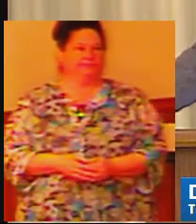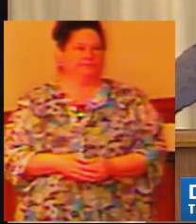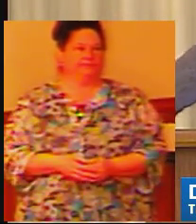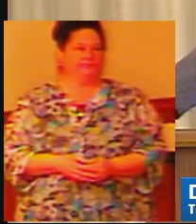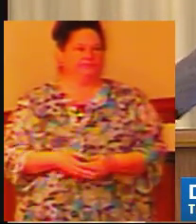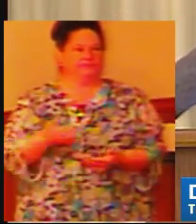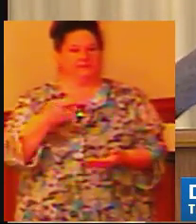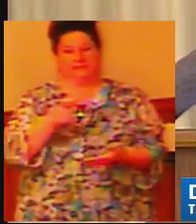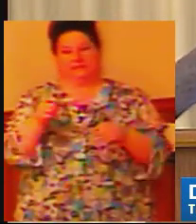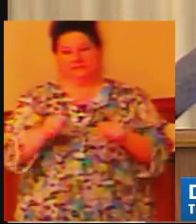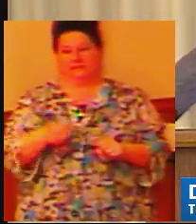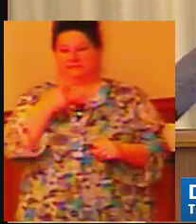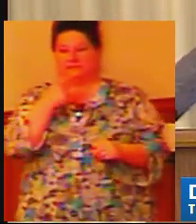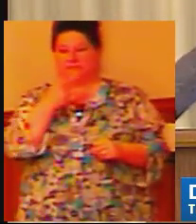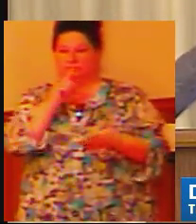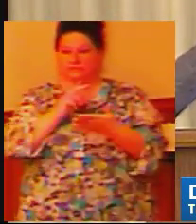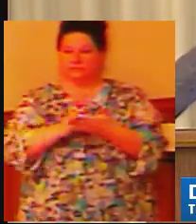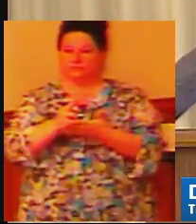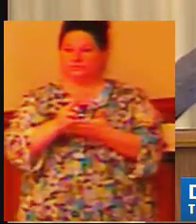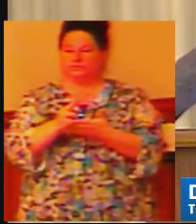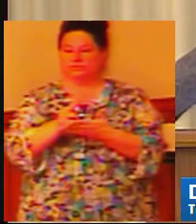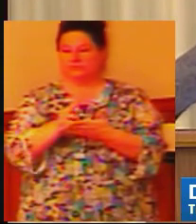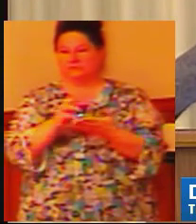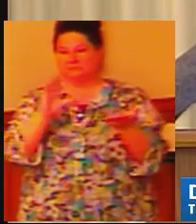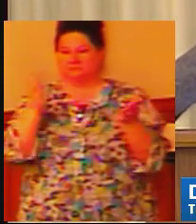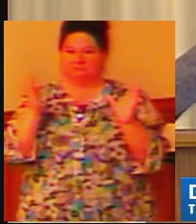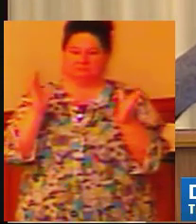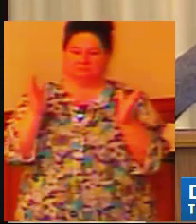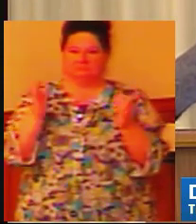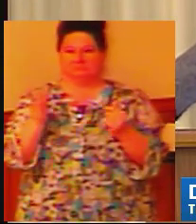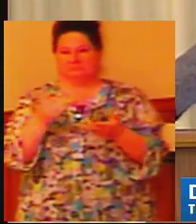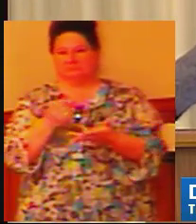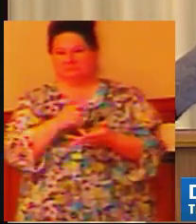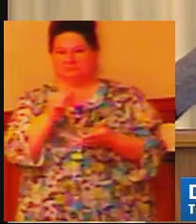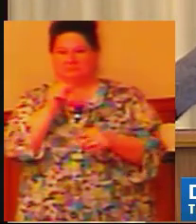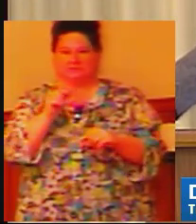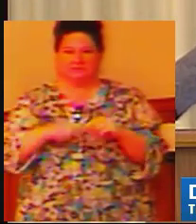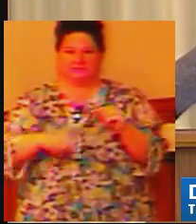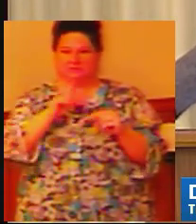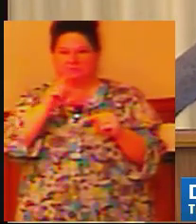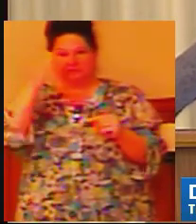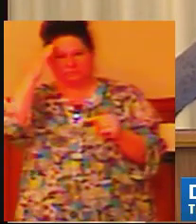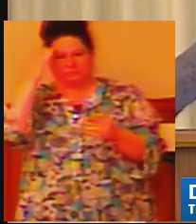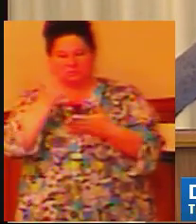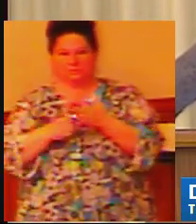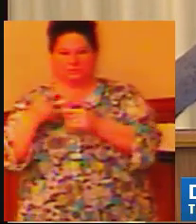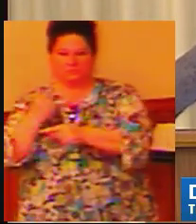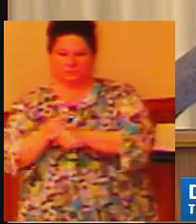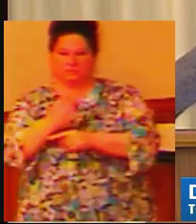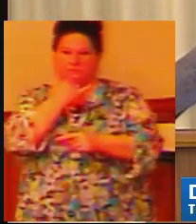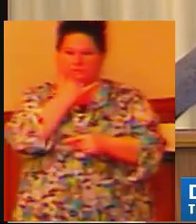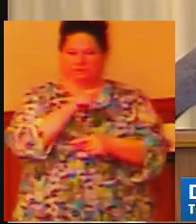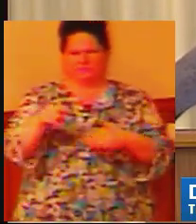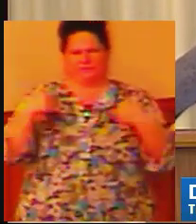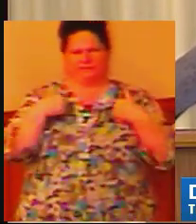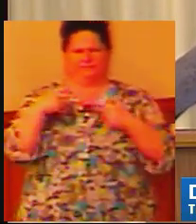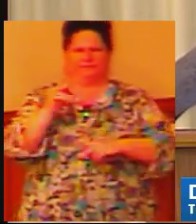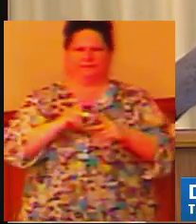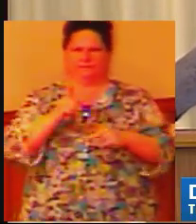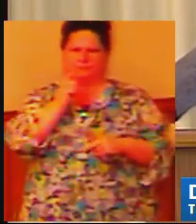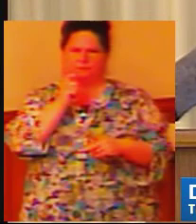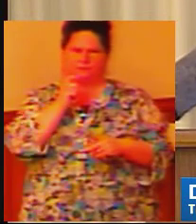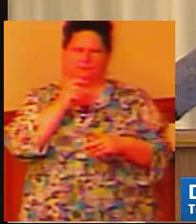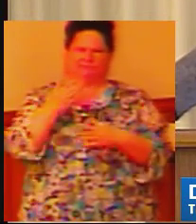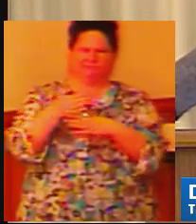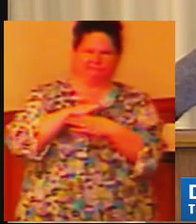He could have said that truth is relative. We've heard that before. We can't really know what is right and wrong. You know, you get those people that are